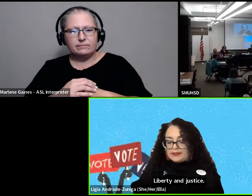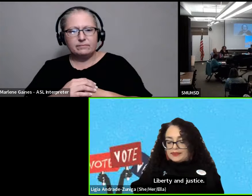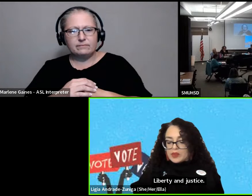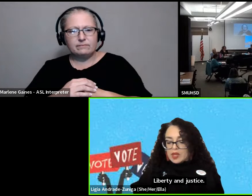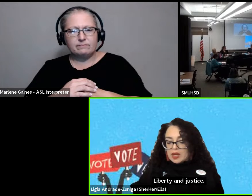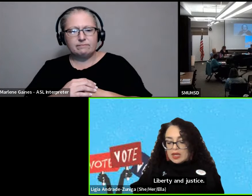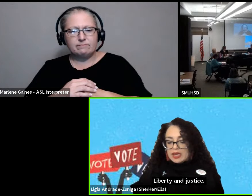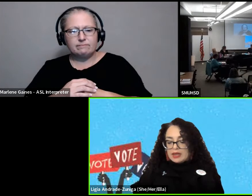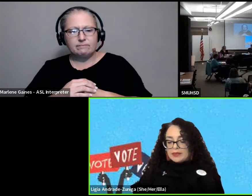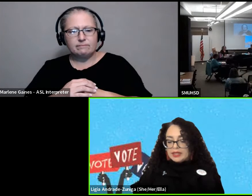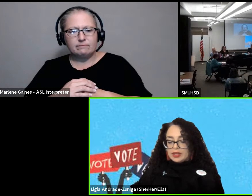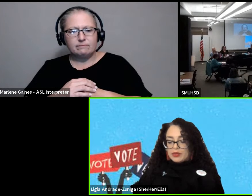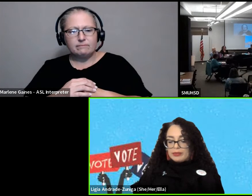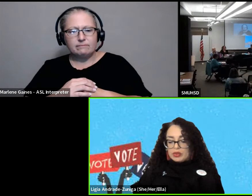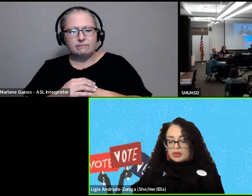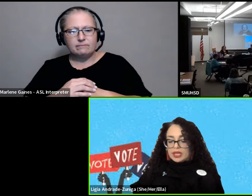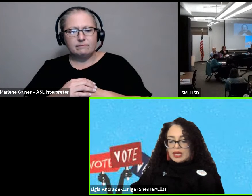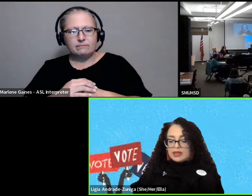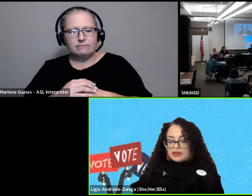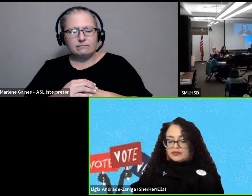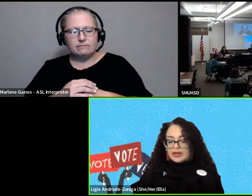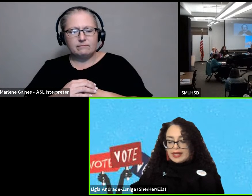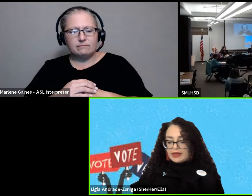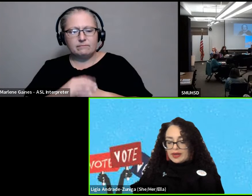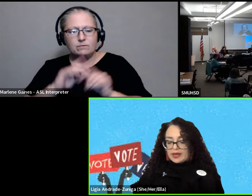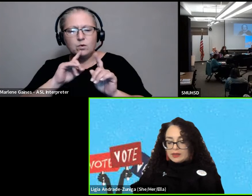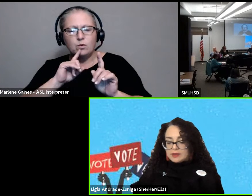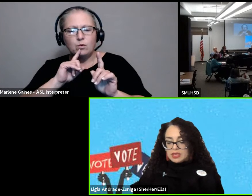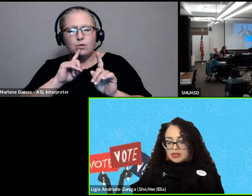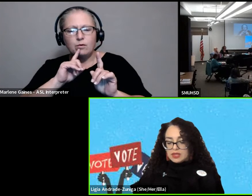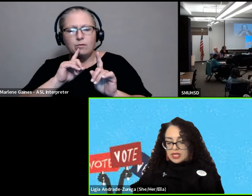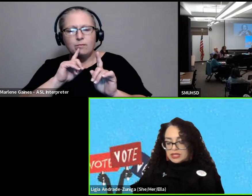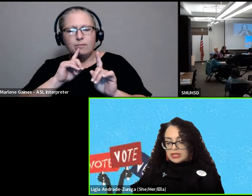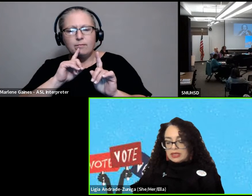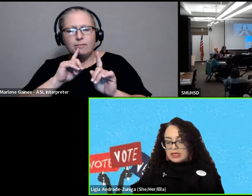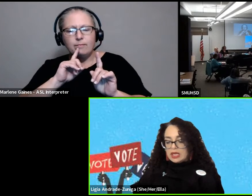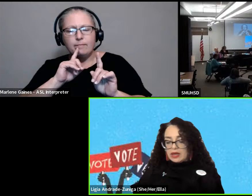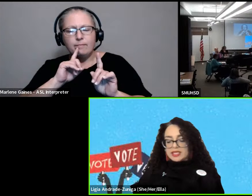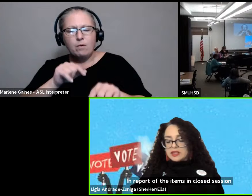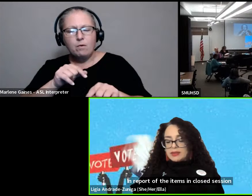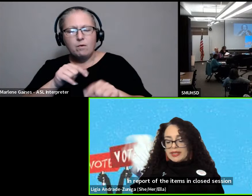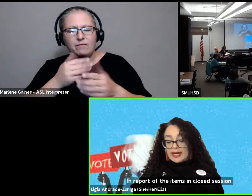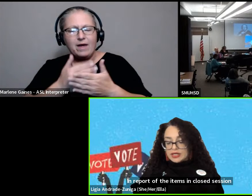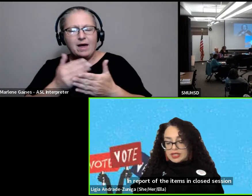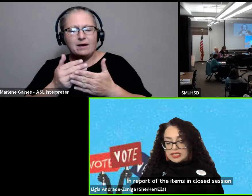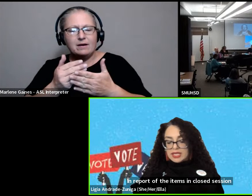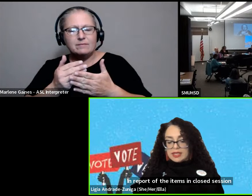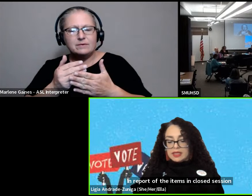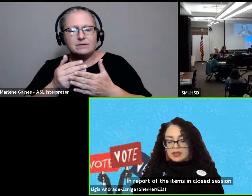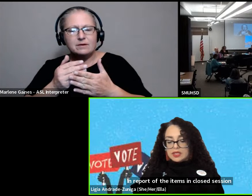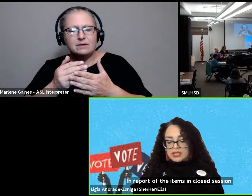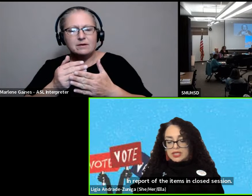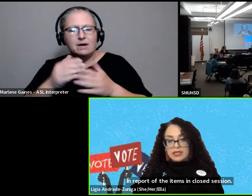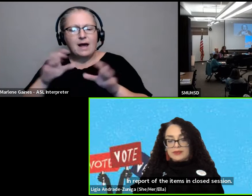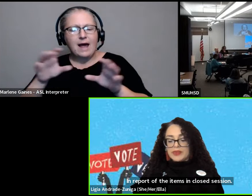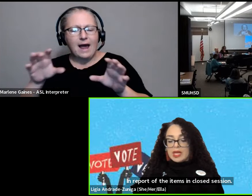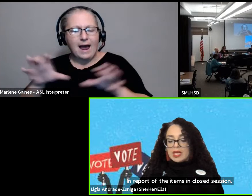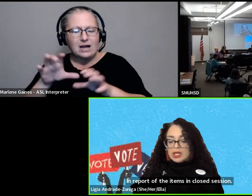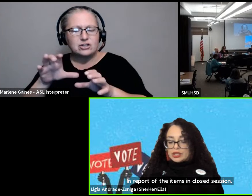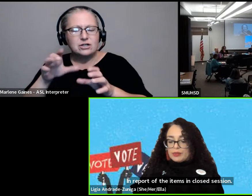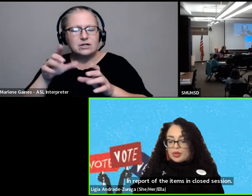Okay. In report of the items in closed session, the actions taken in closed